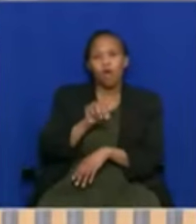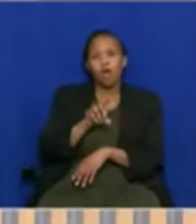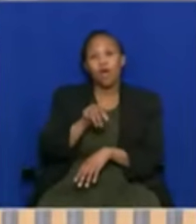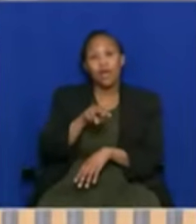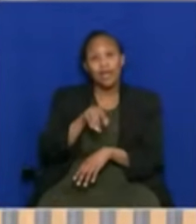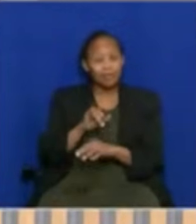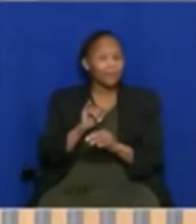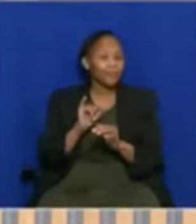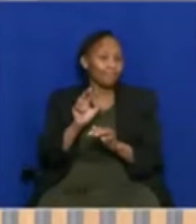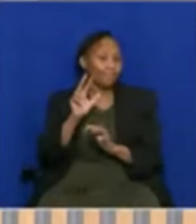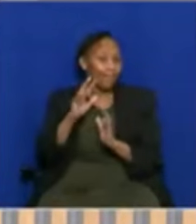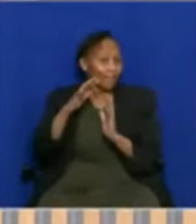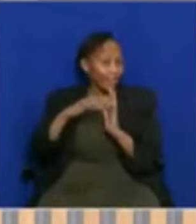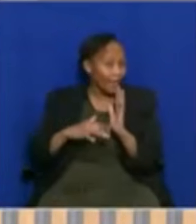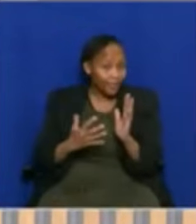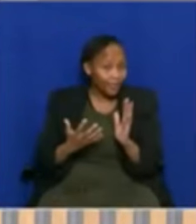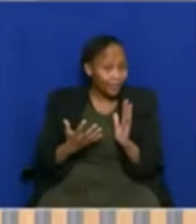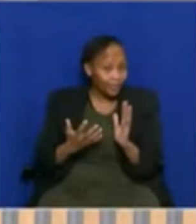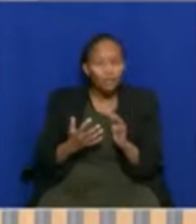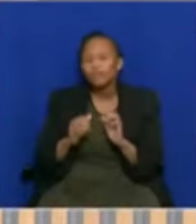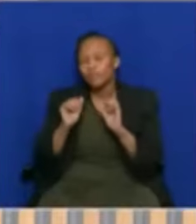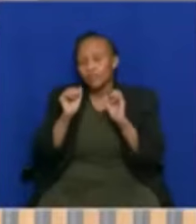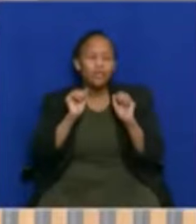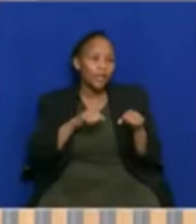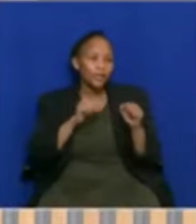Thank you. According to the documents, yes.